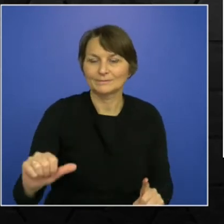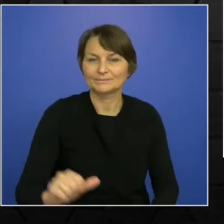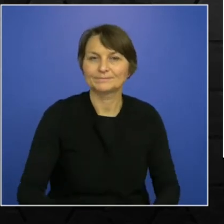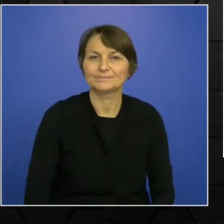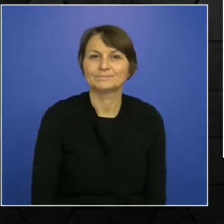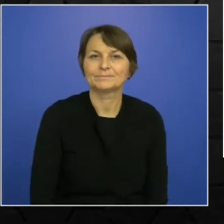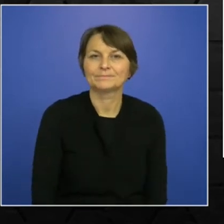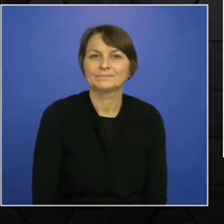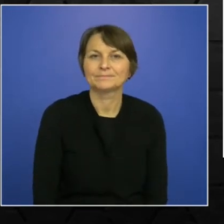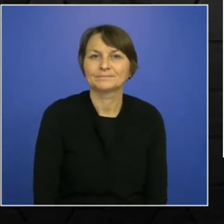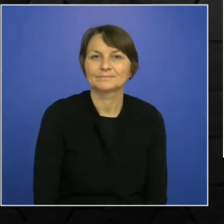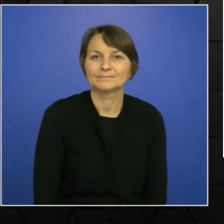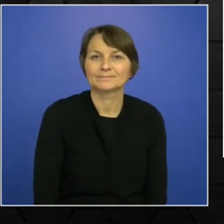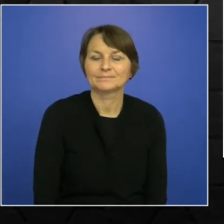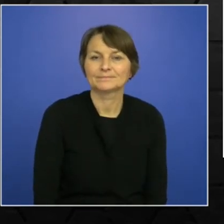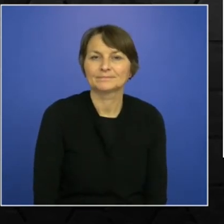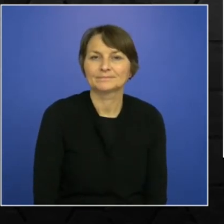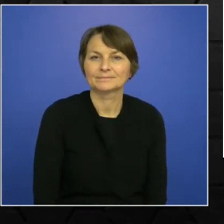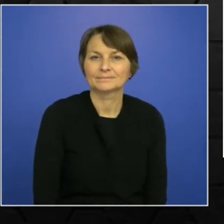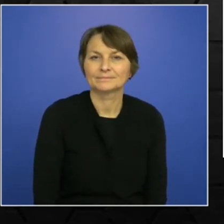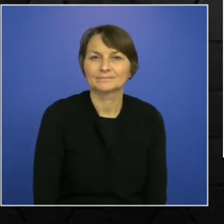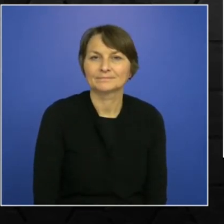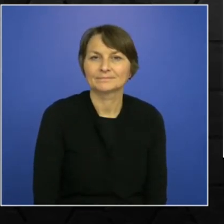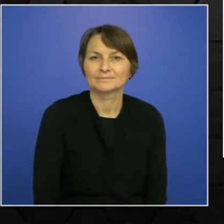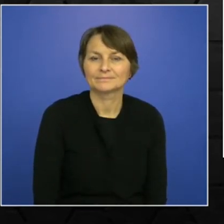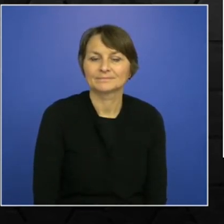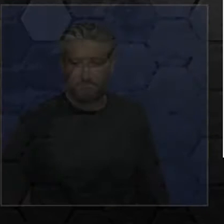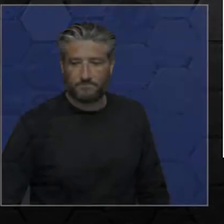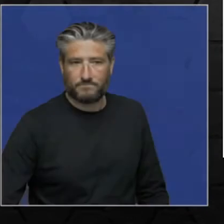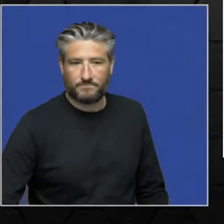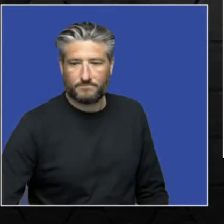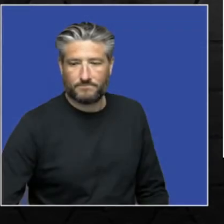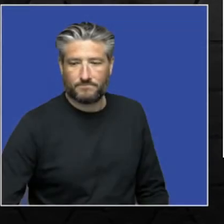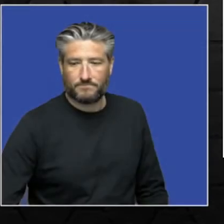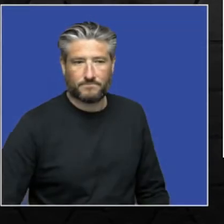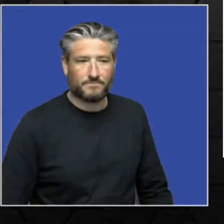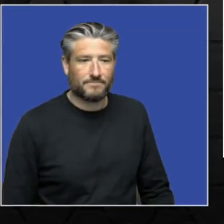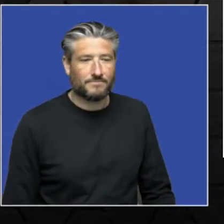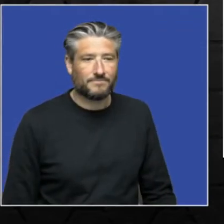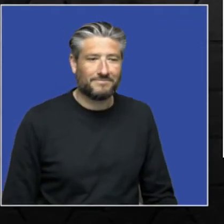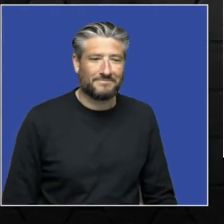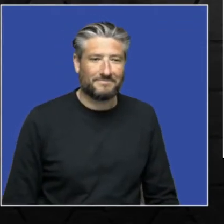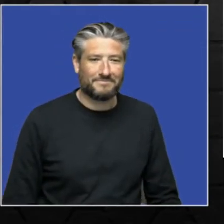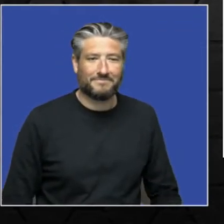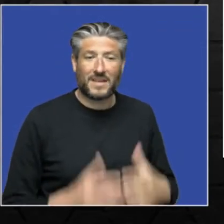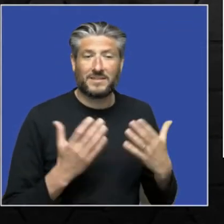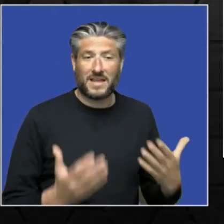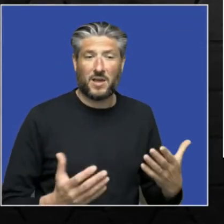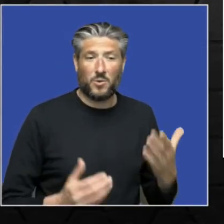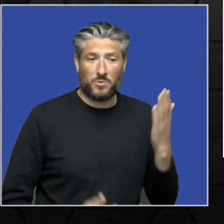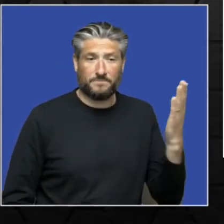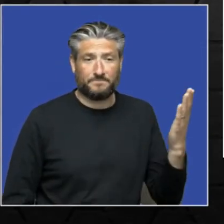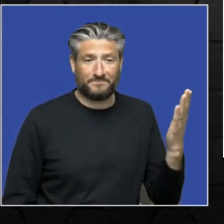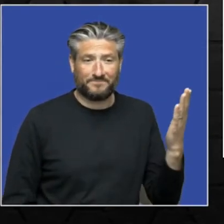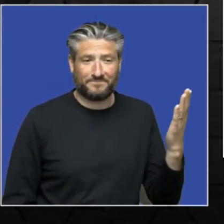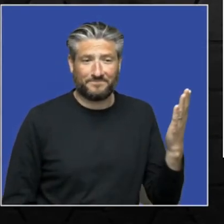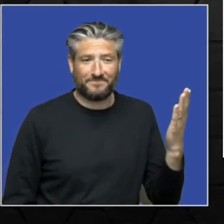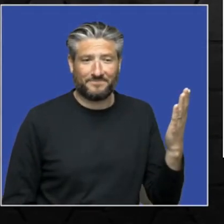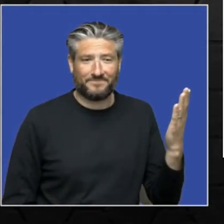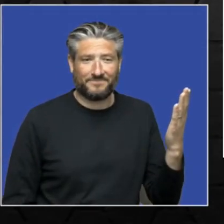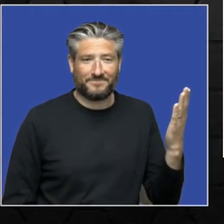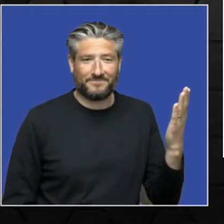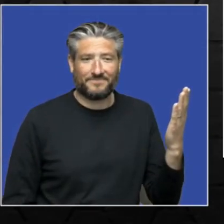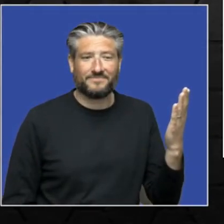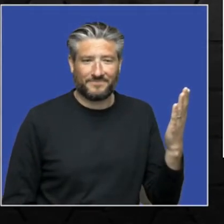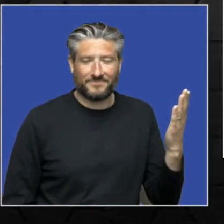Which brings us to Azure Databricks versus MML Spark. So if you look at, as I was saying earlier as well,